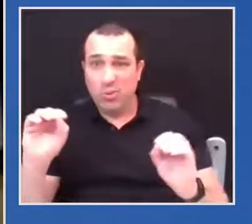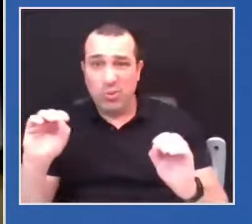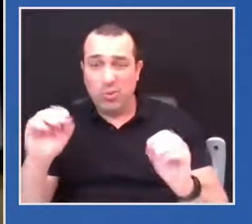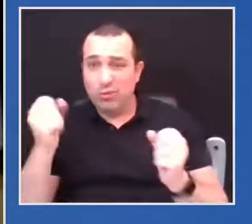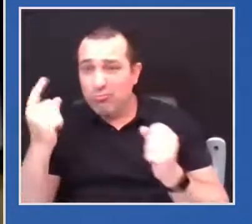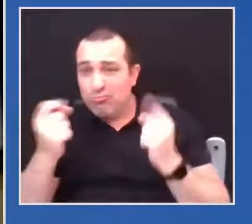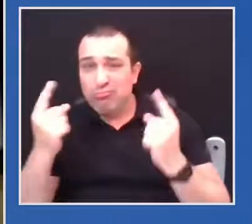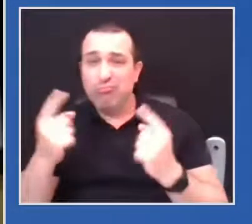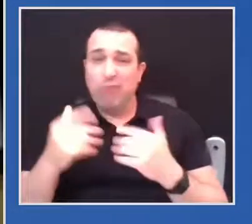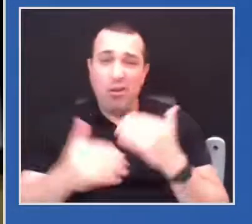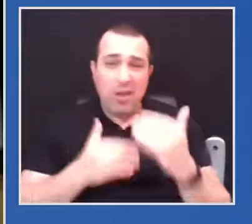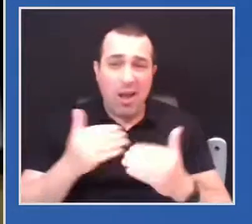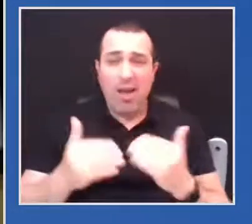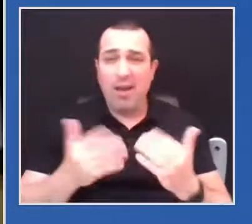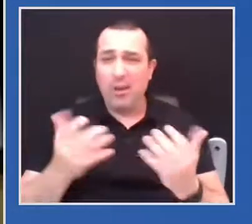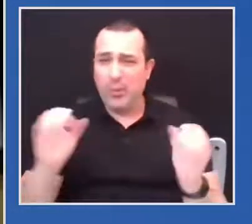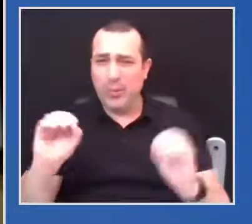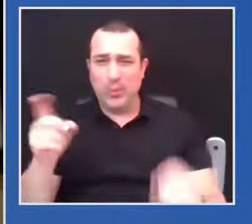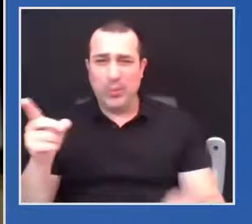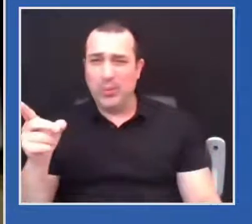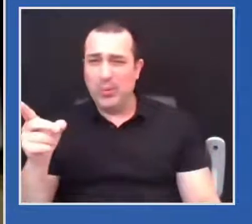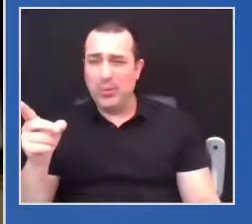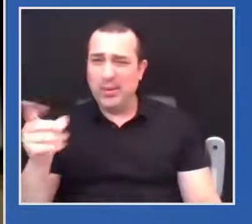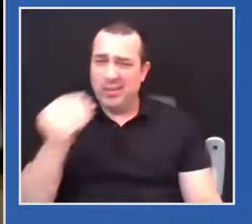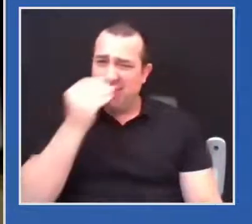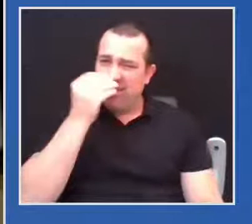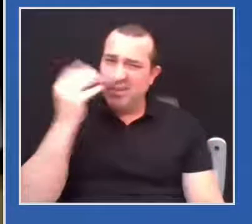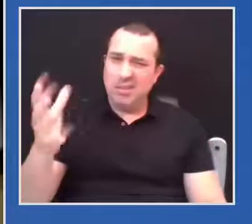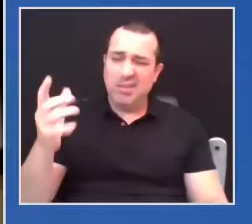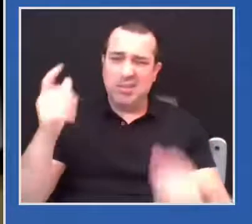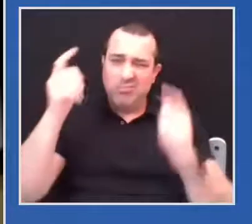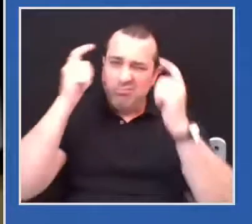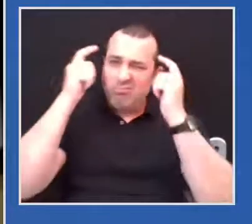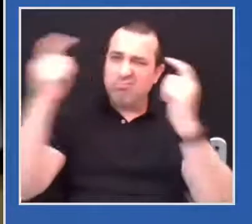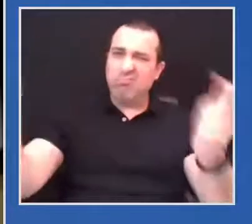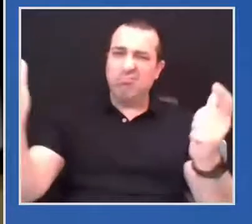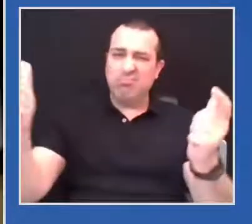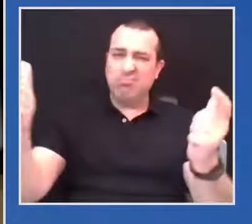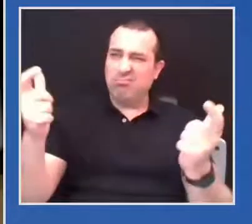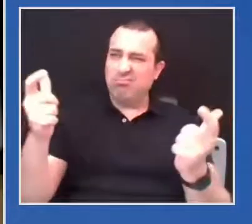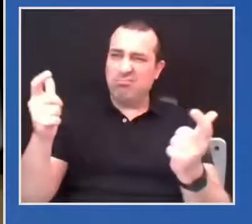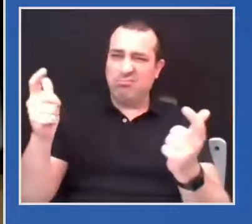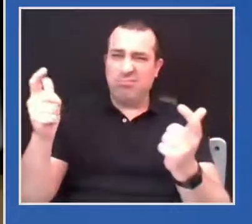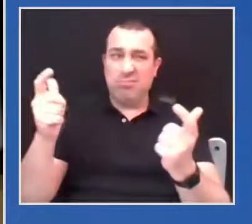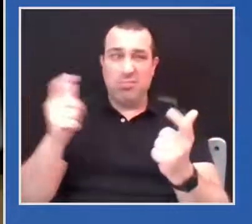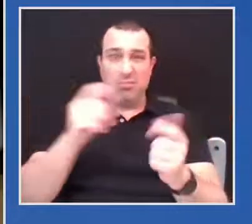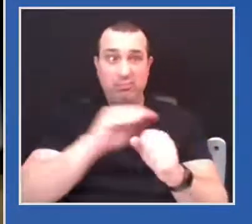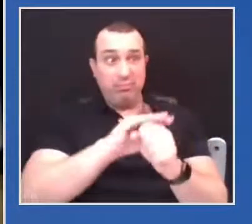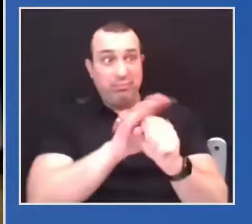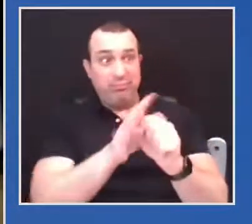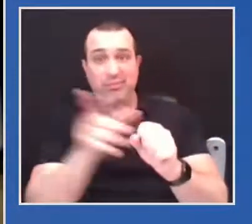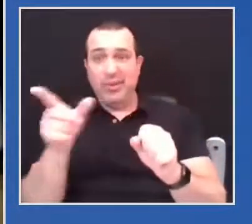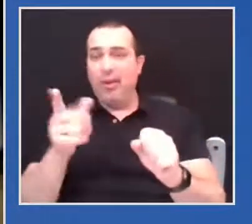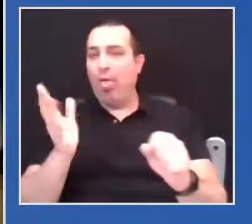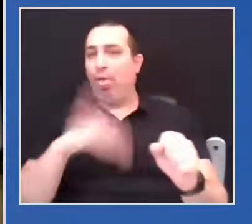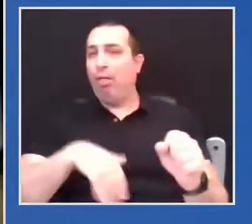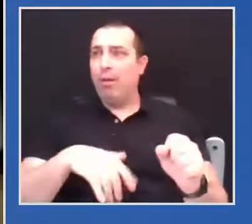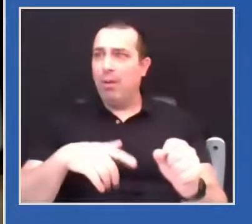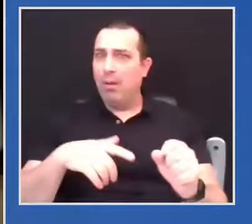clear as this careless, arrogant, reckless COVID response has caused one of the worst tragedies in American